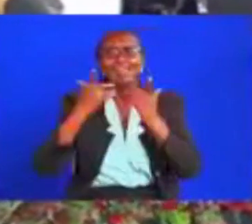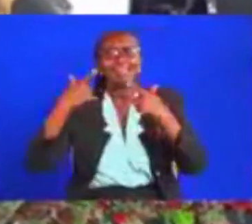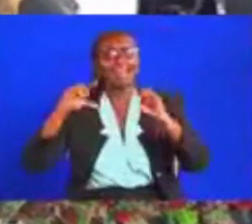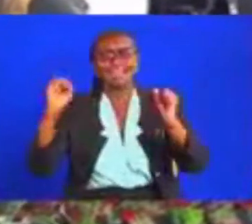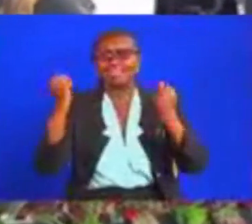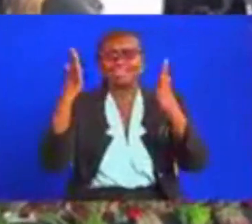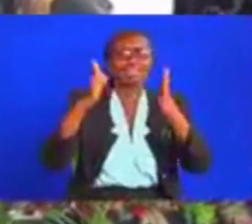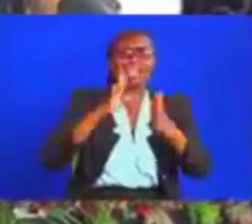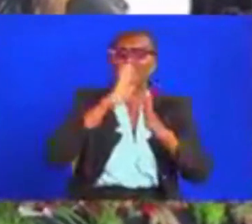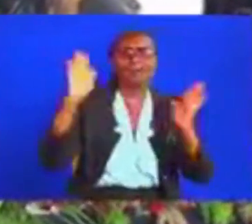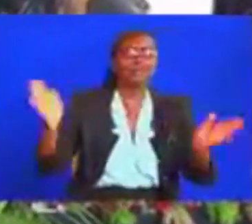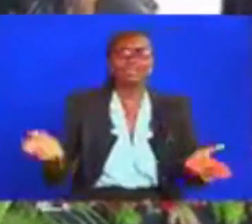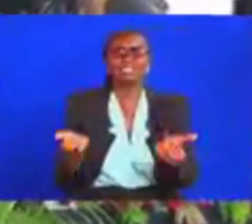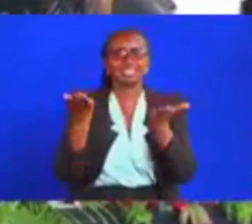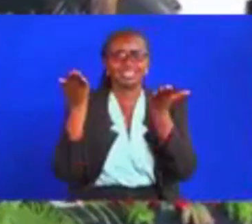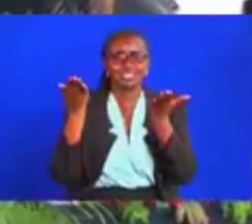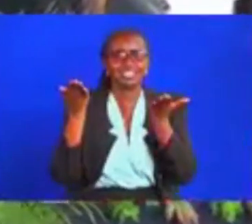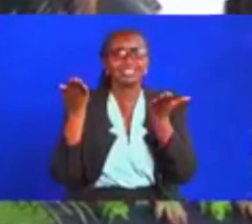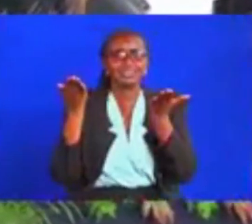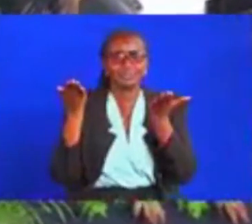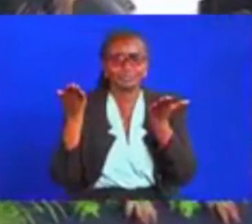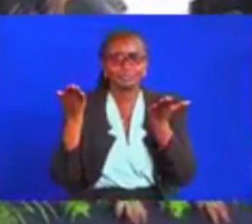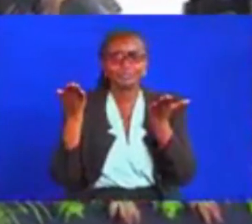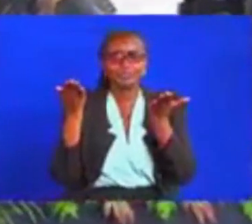be reintroduced back.